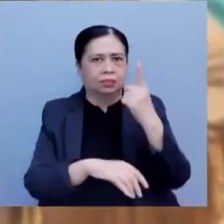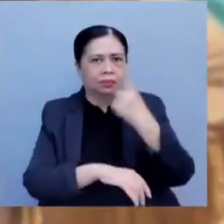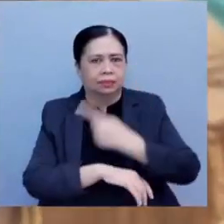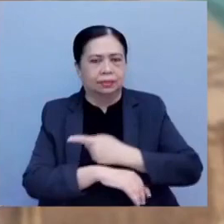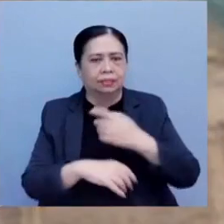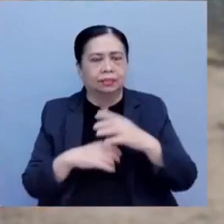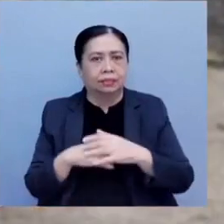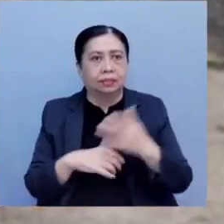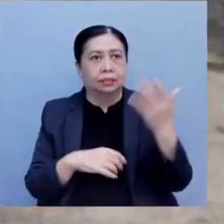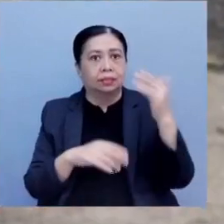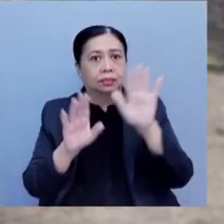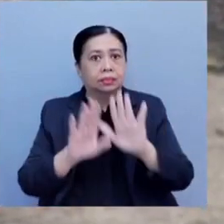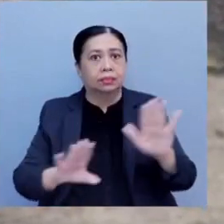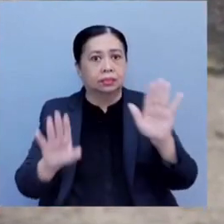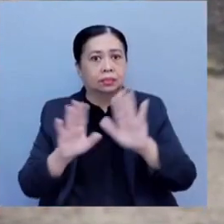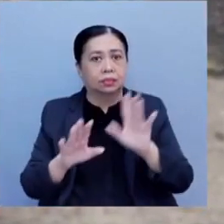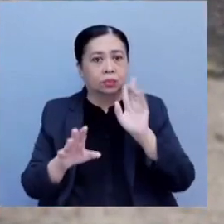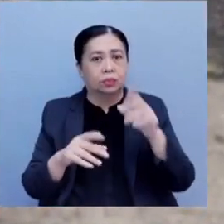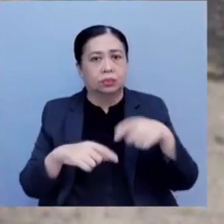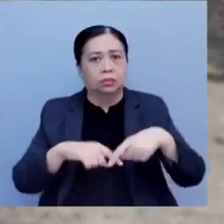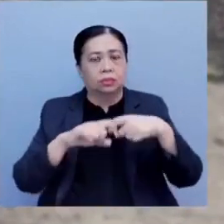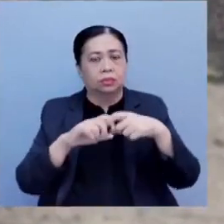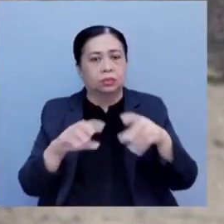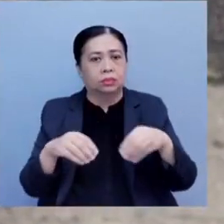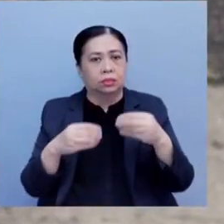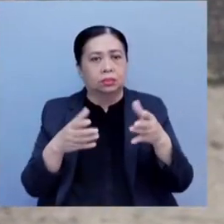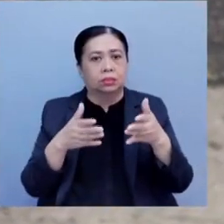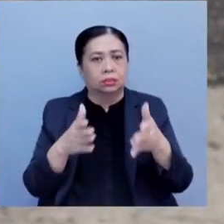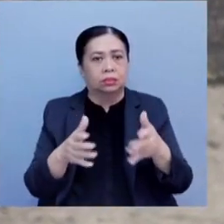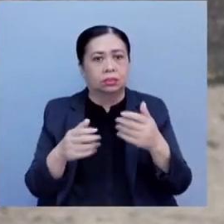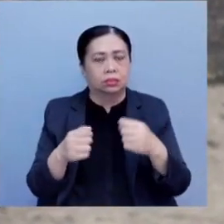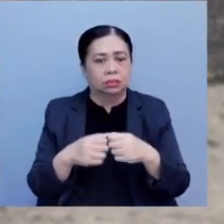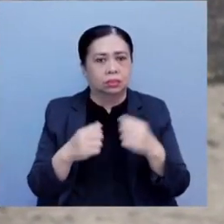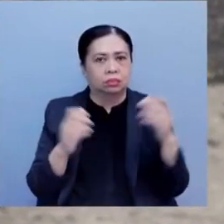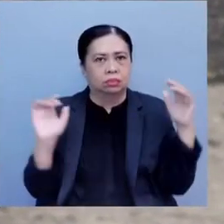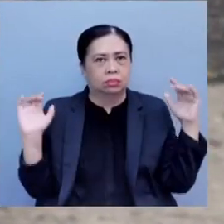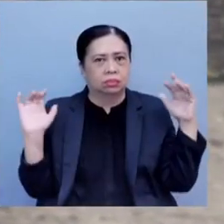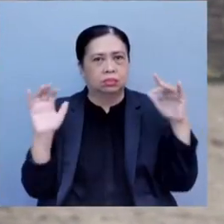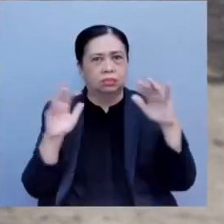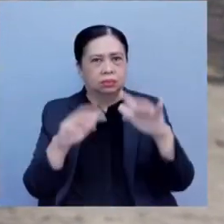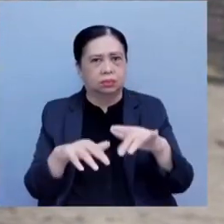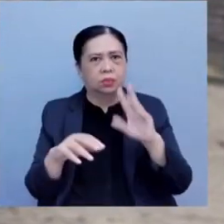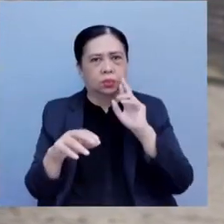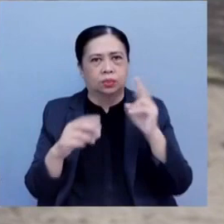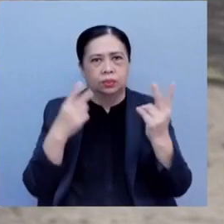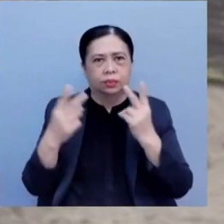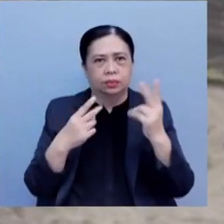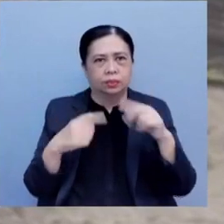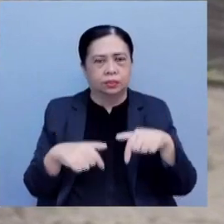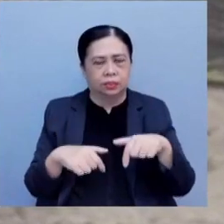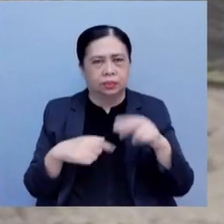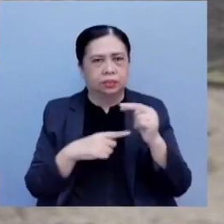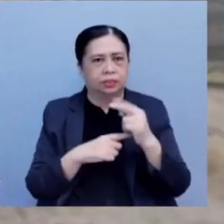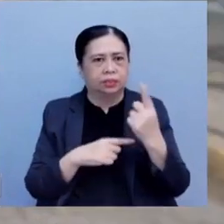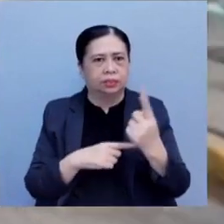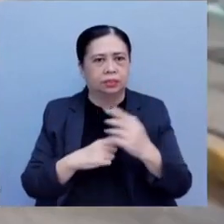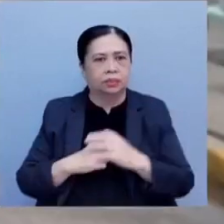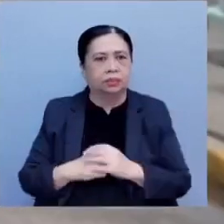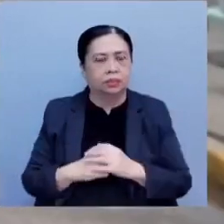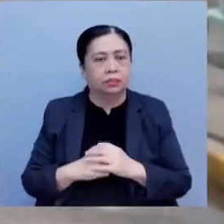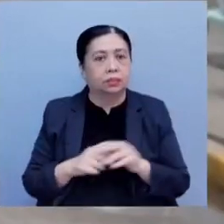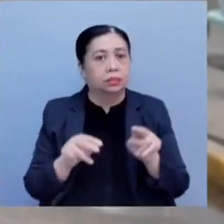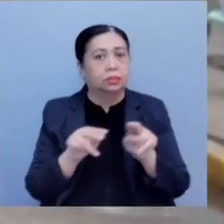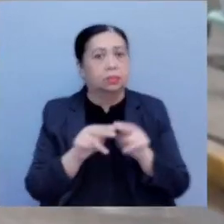on Sunday, and it will be suspended to give way to an expected surge of visitors this All Saints Day. Normal operations